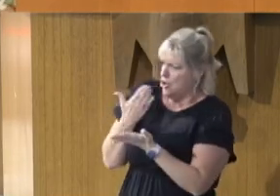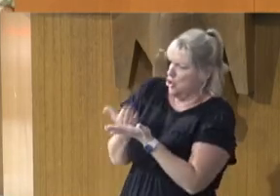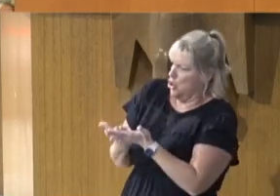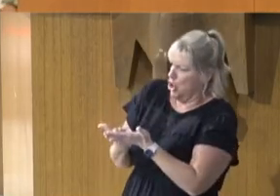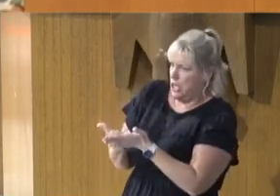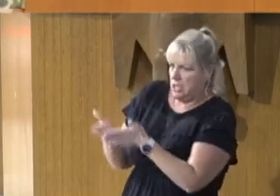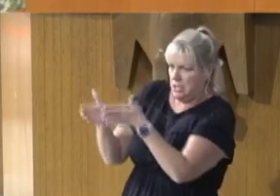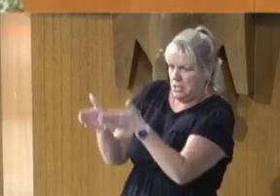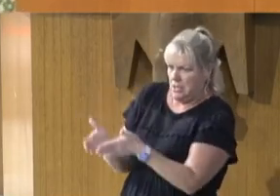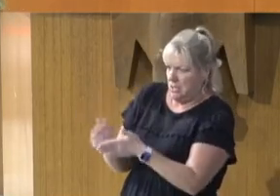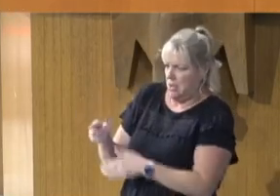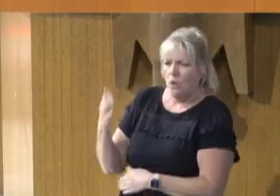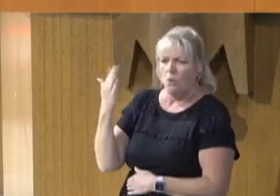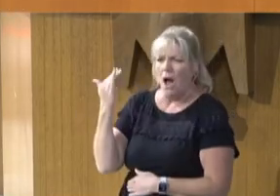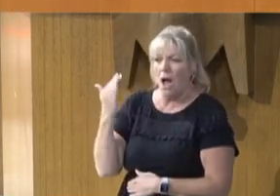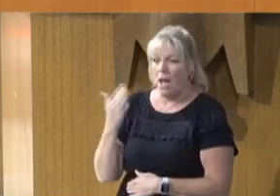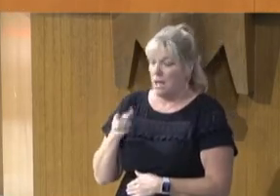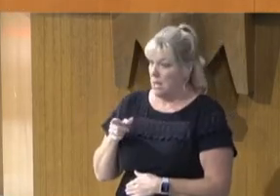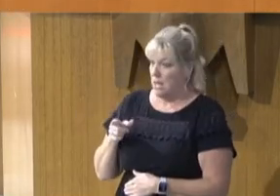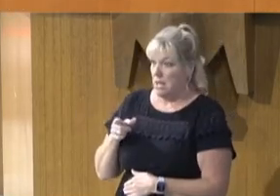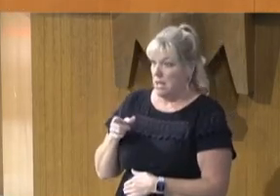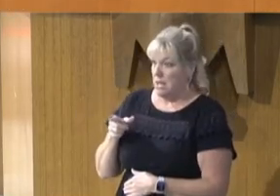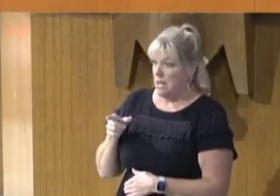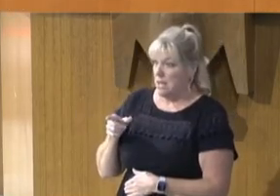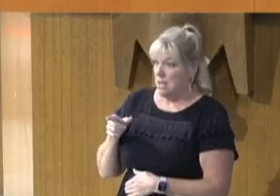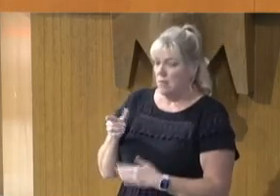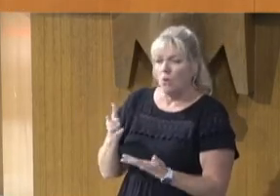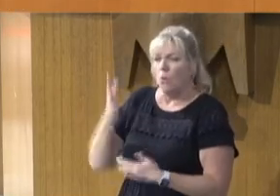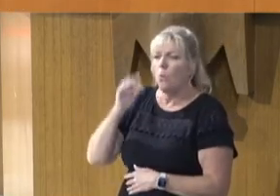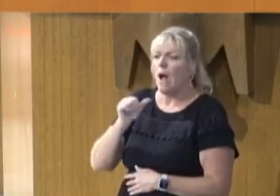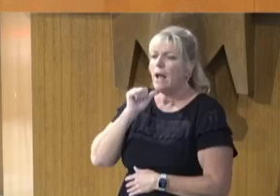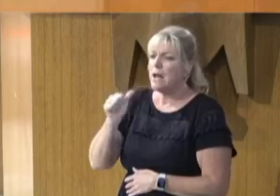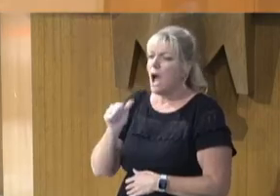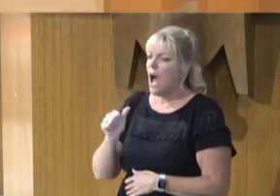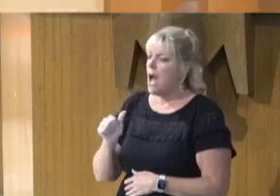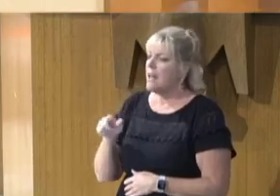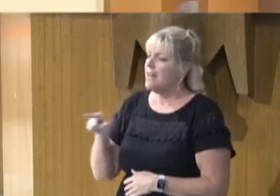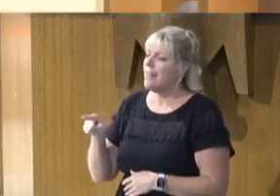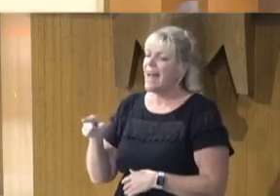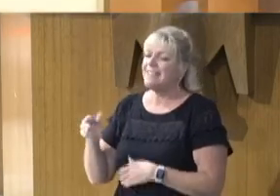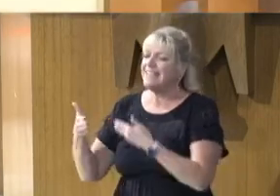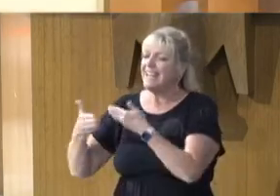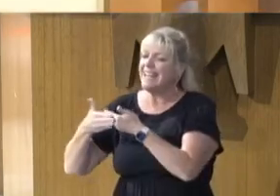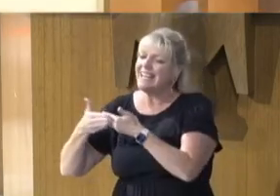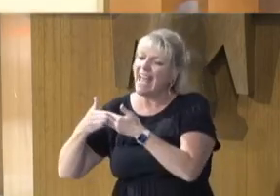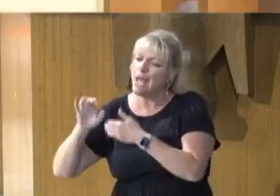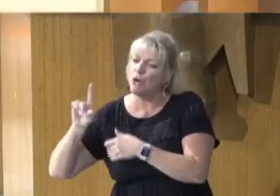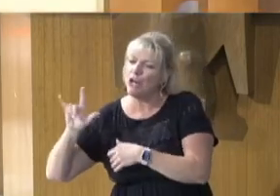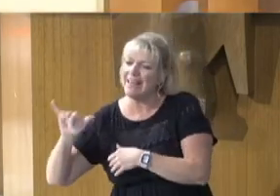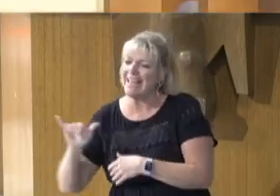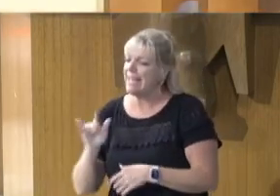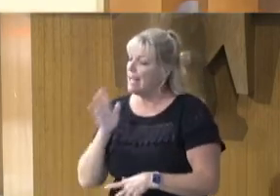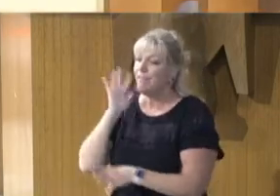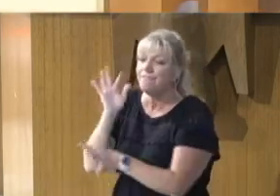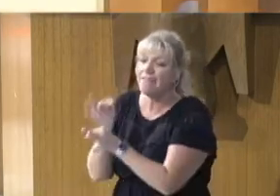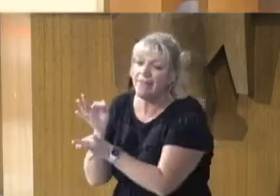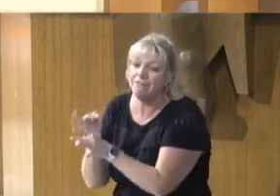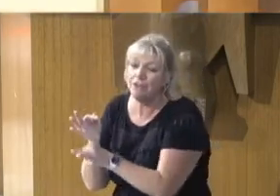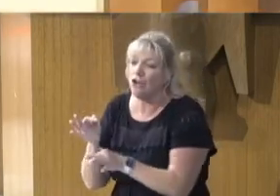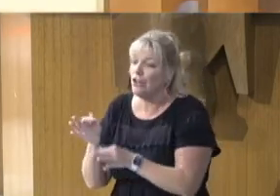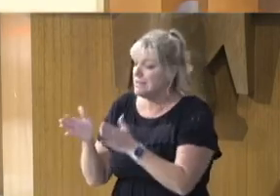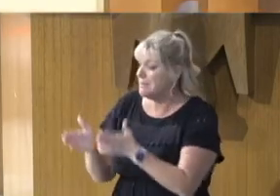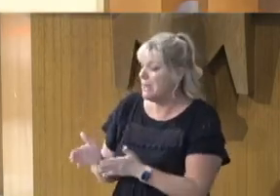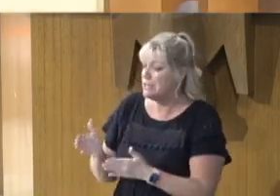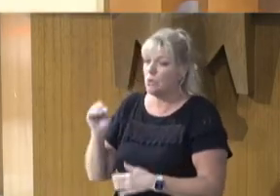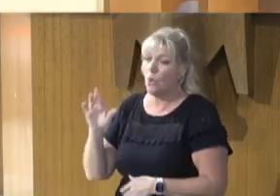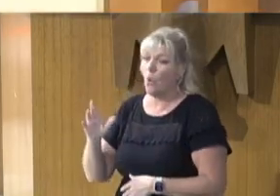good Samaritan? Was he, why couldn't he just label him like the neighborly Samaritan, or the faithful Samaritan, or the